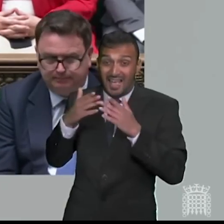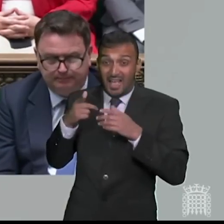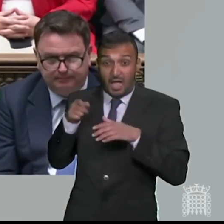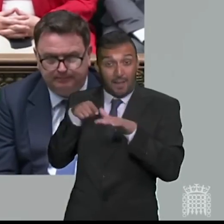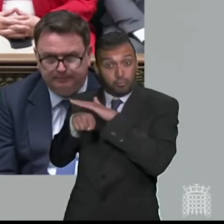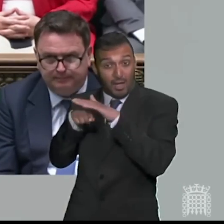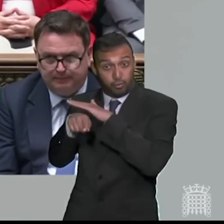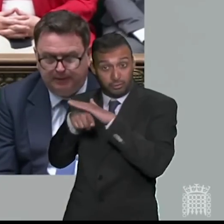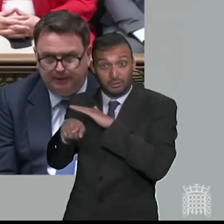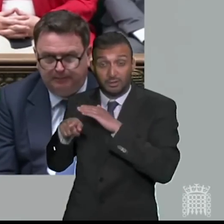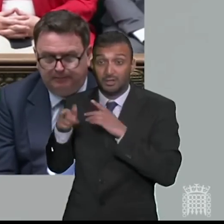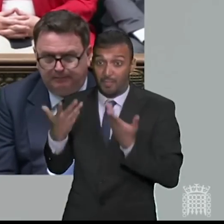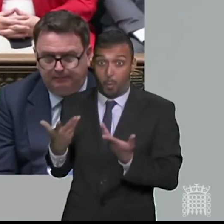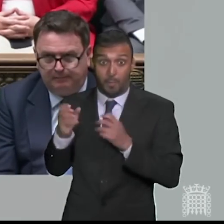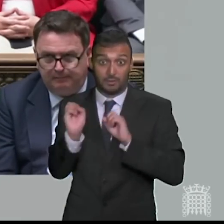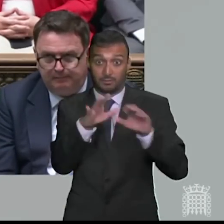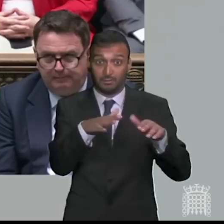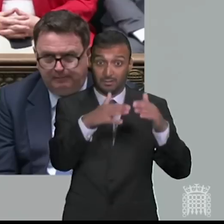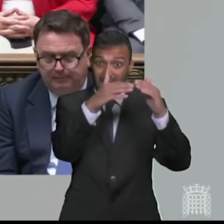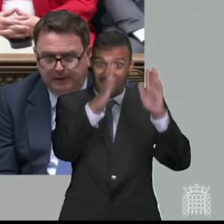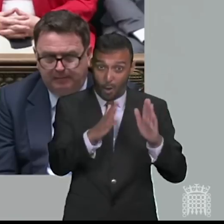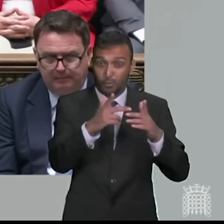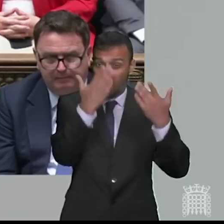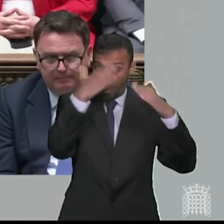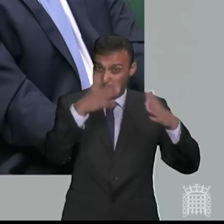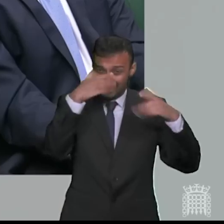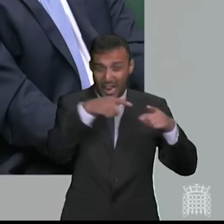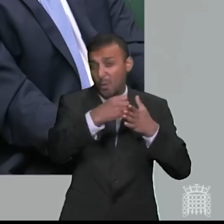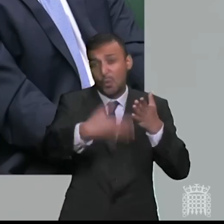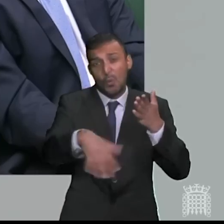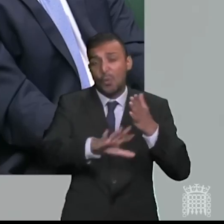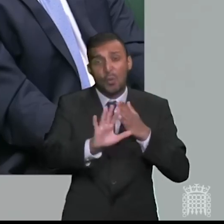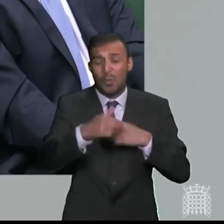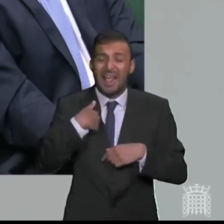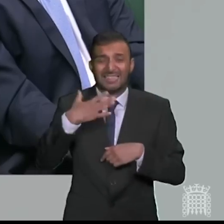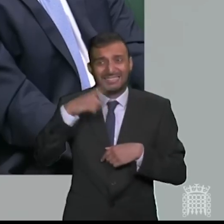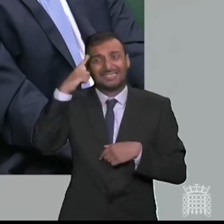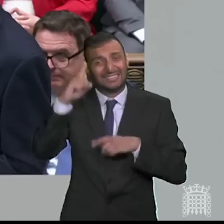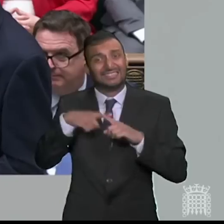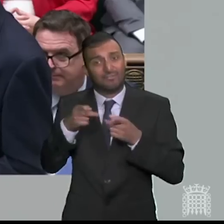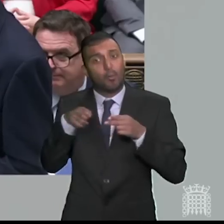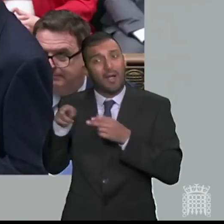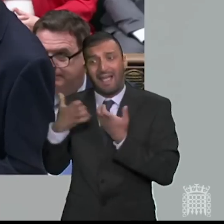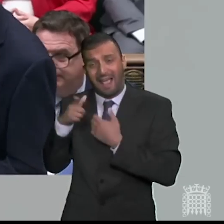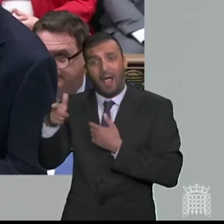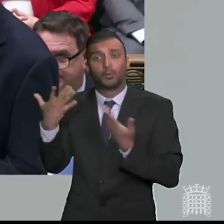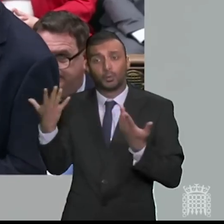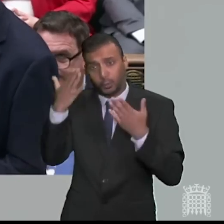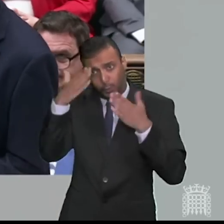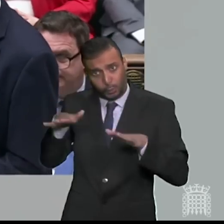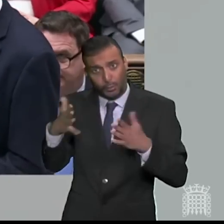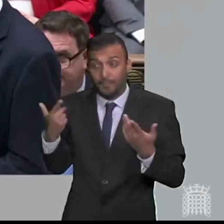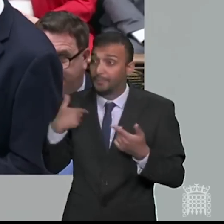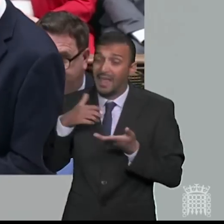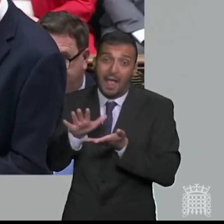seekers in hotels, and we need to look at different measures to accommodate them. Of course, I am very happy to engage with the honourable